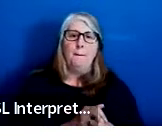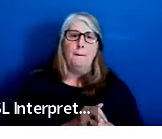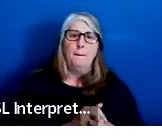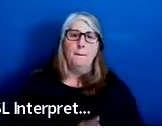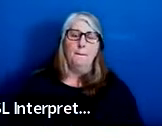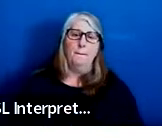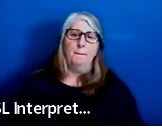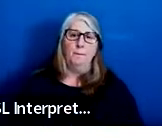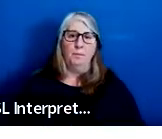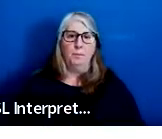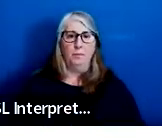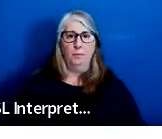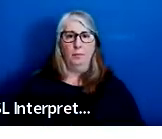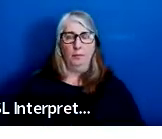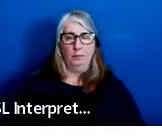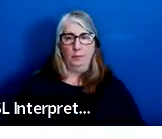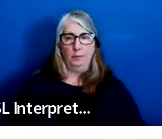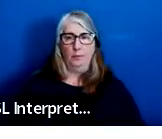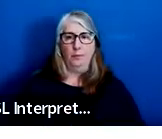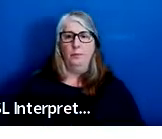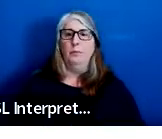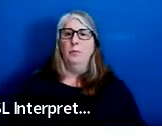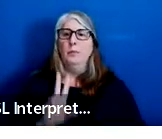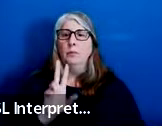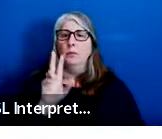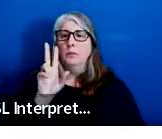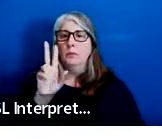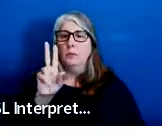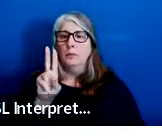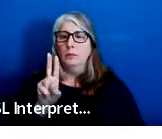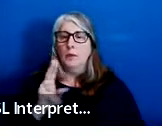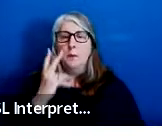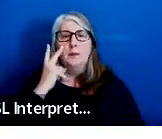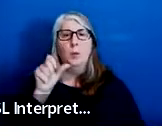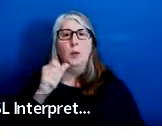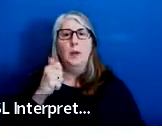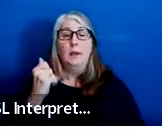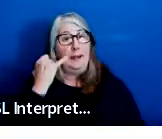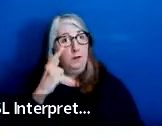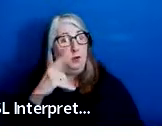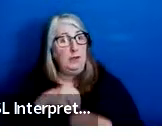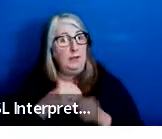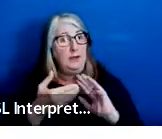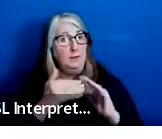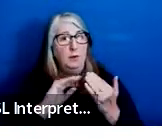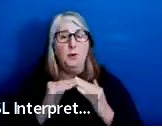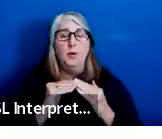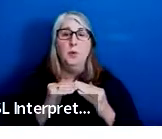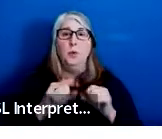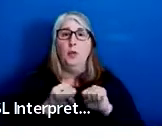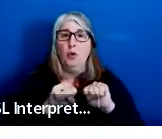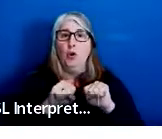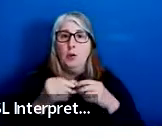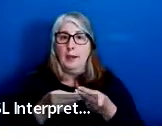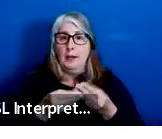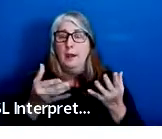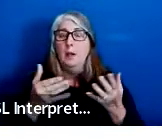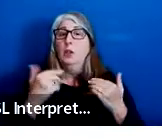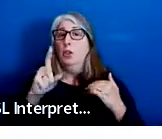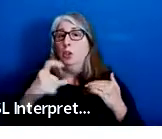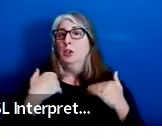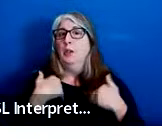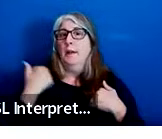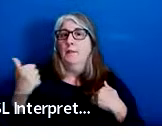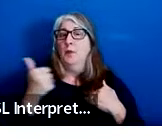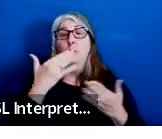Okay, let's see what else we have here. Scrolling up a little bit. And if you're in a neighborhood where you've handed out carts, they should have their own. So maybe they just